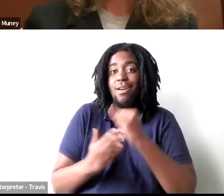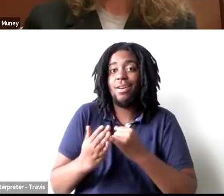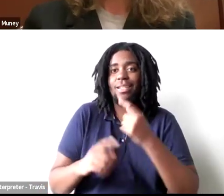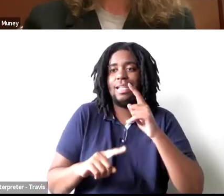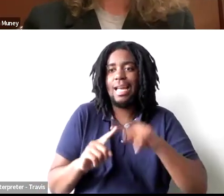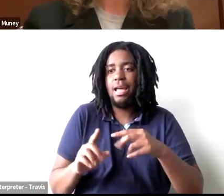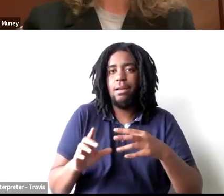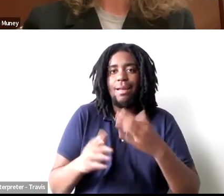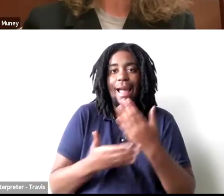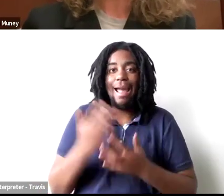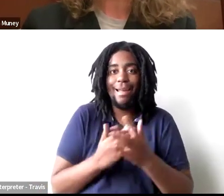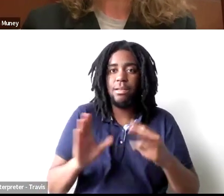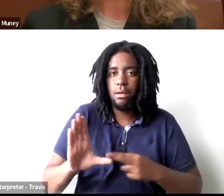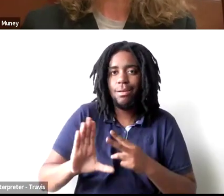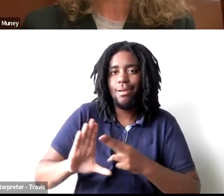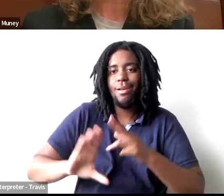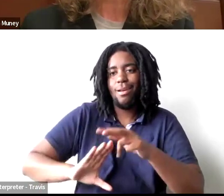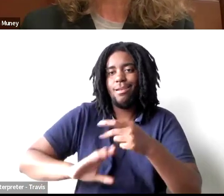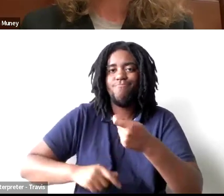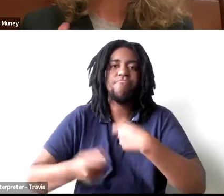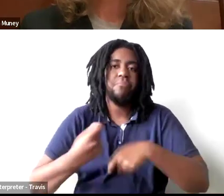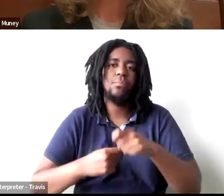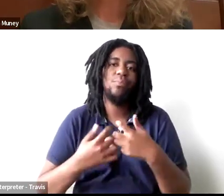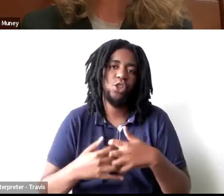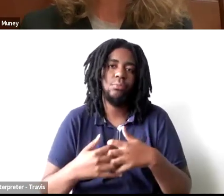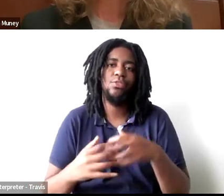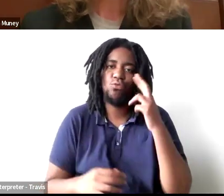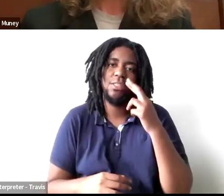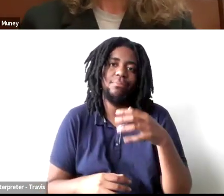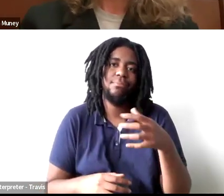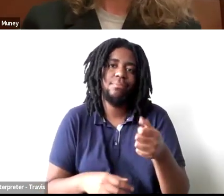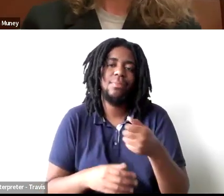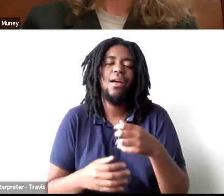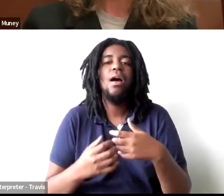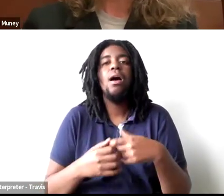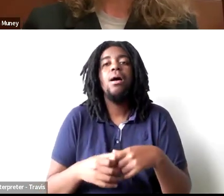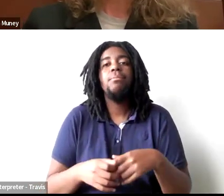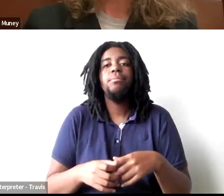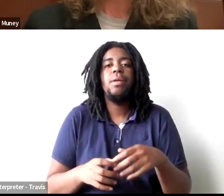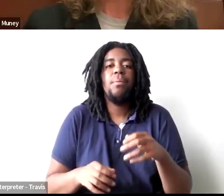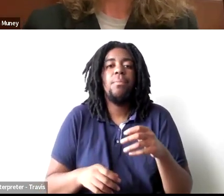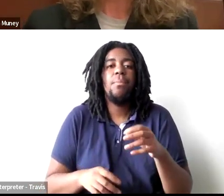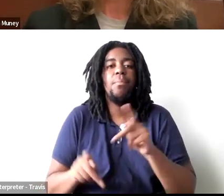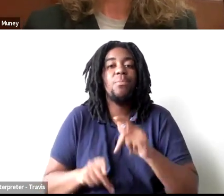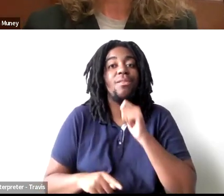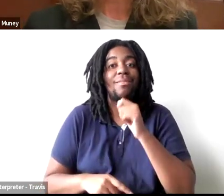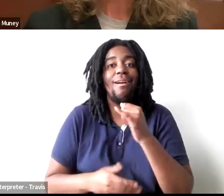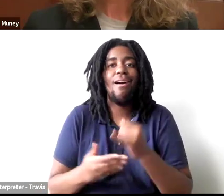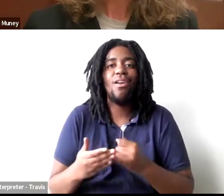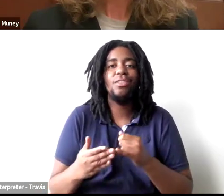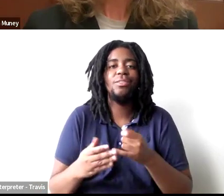becoming very popular to have something that the common people could buy. Before the revolution, before